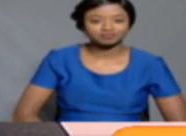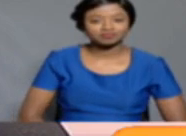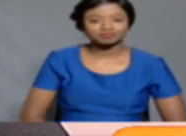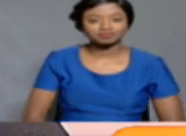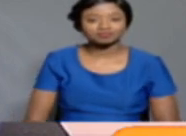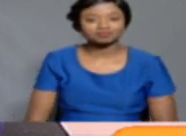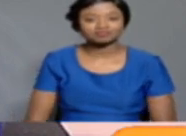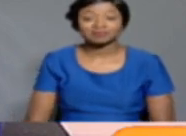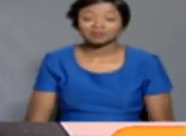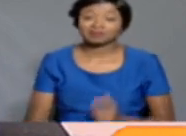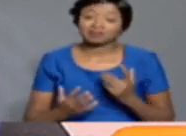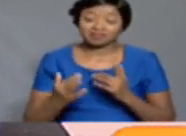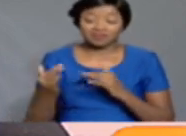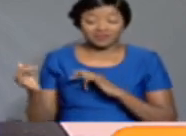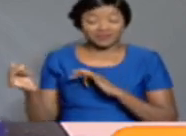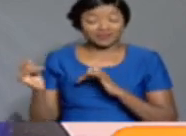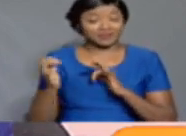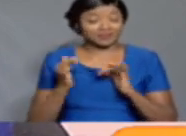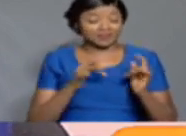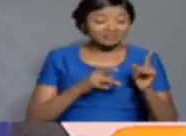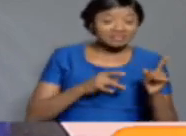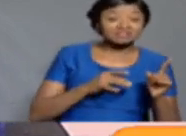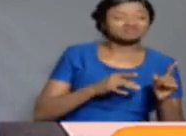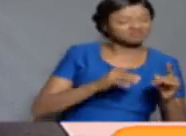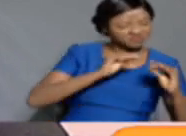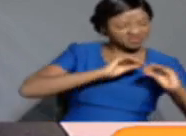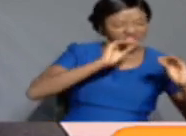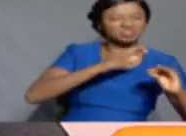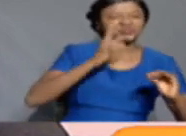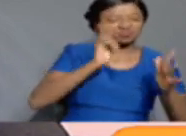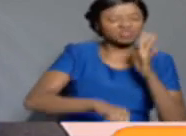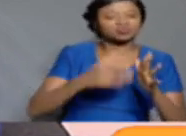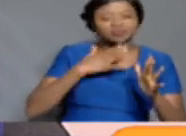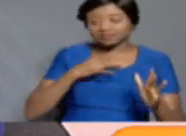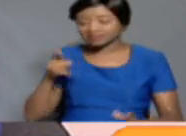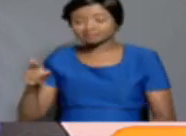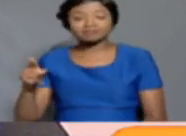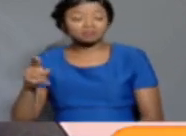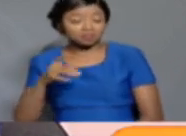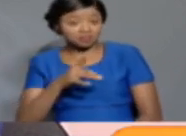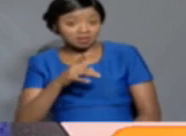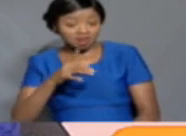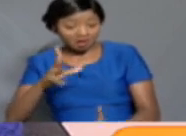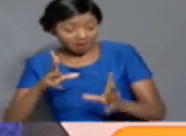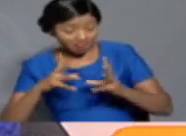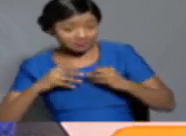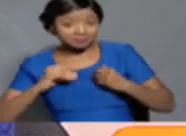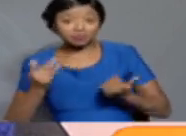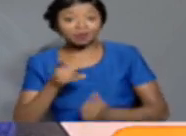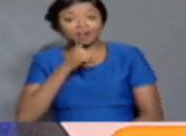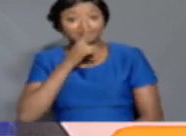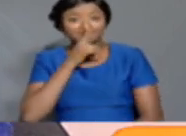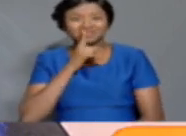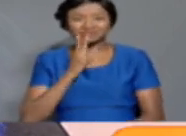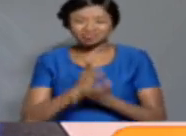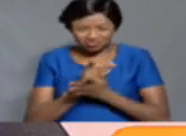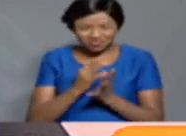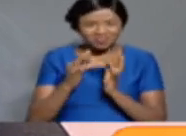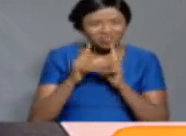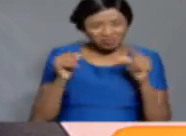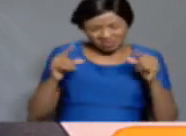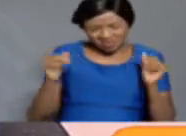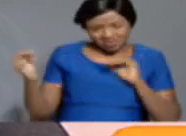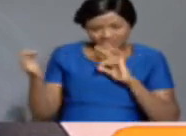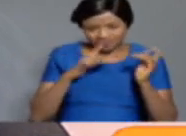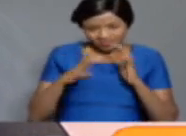So, the war of words. These ones will teach what they will. Magoha says, put up or shut up. So, there's the war of words, Joe, but, you know, what are